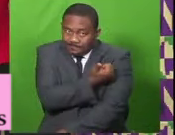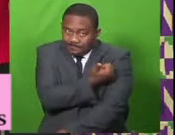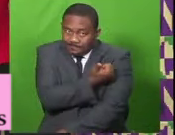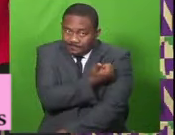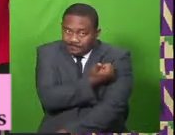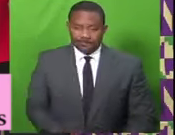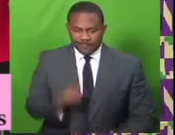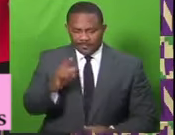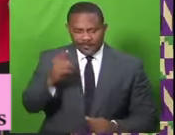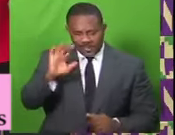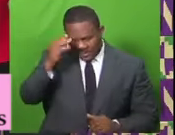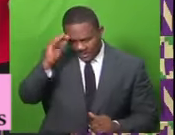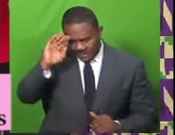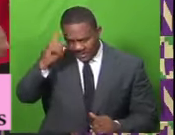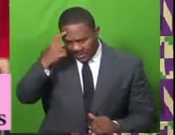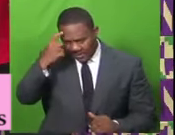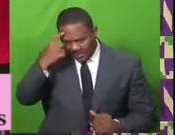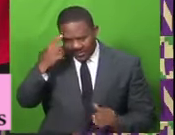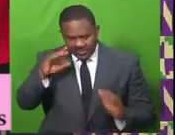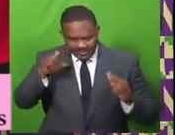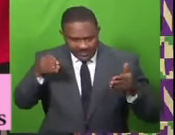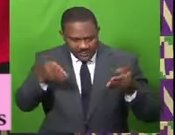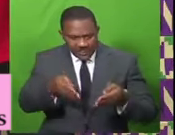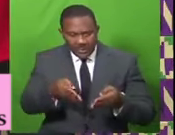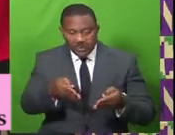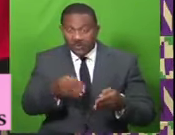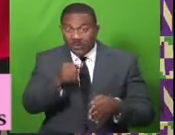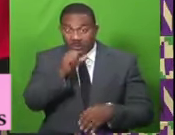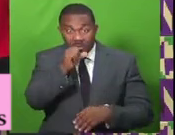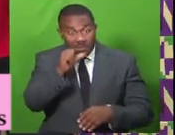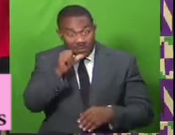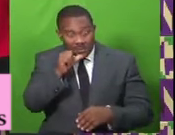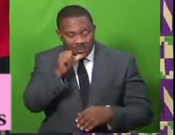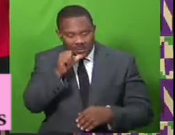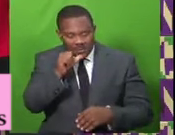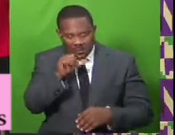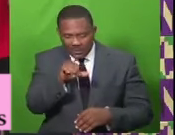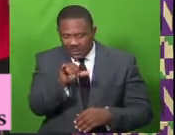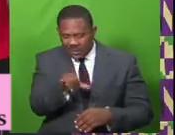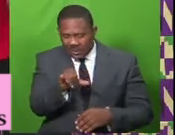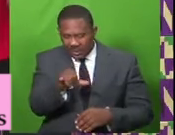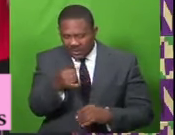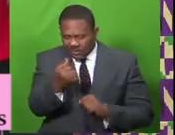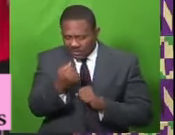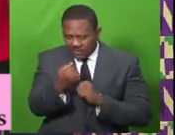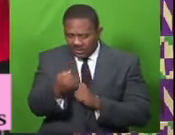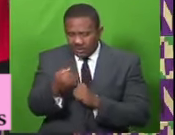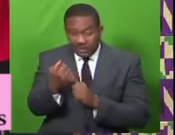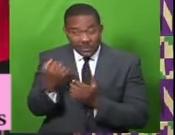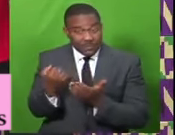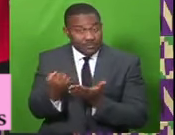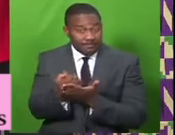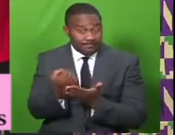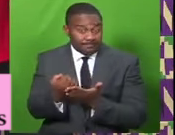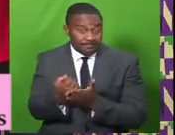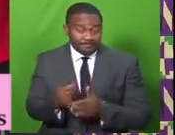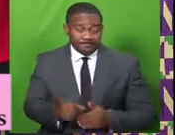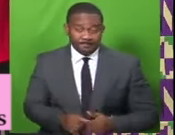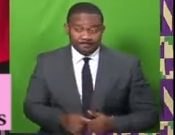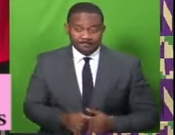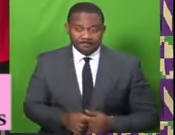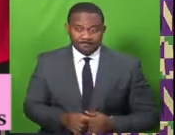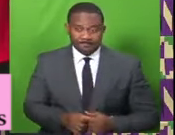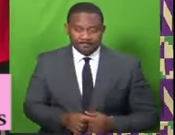prioritize agriculture as one of the driving forces for economic transformation. The experiences and lessons from